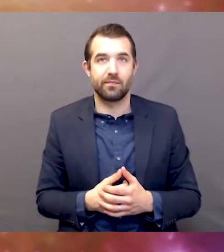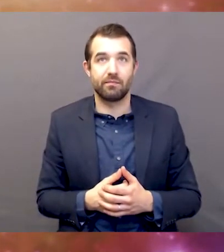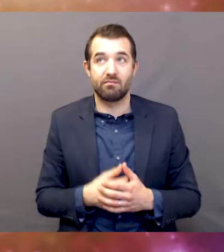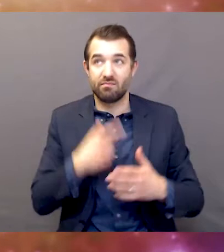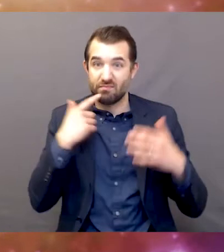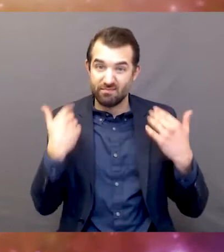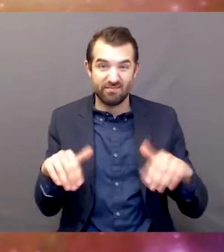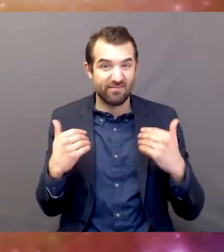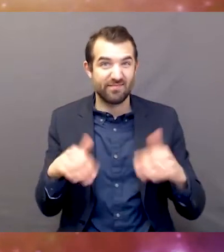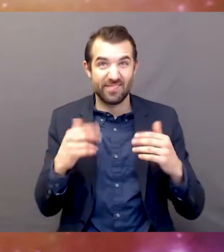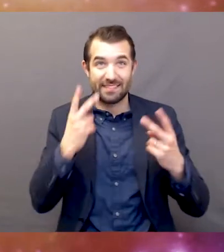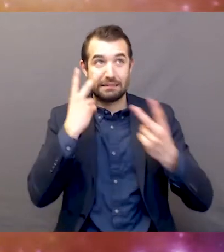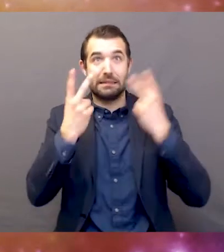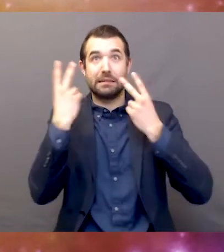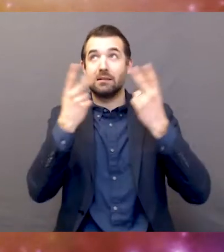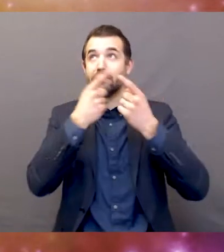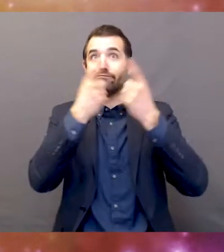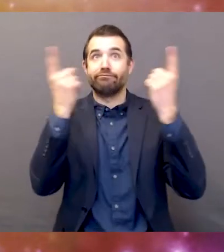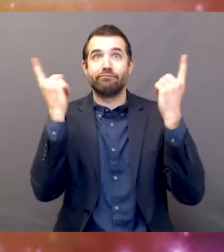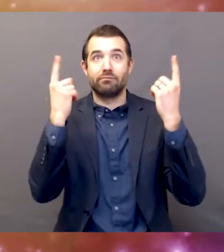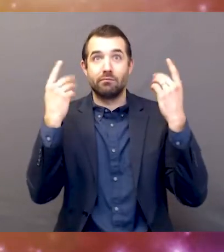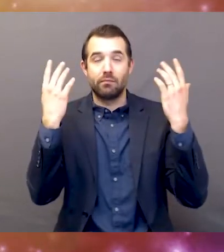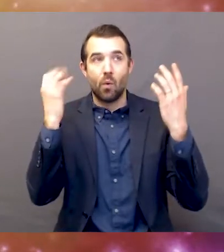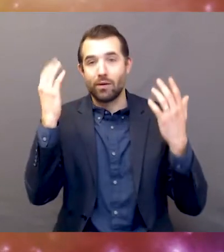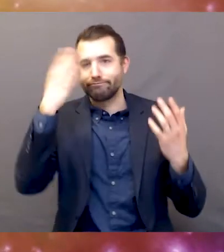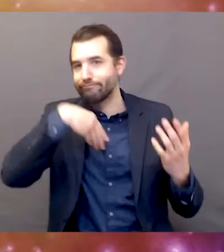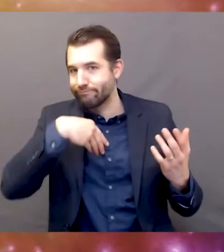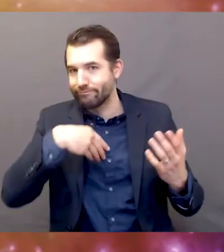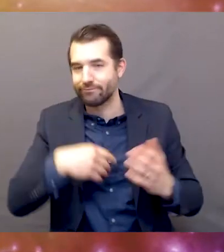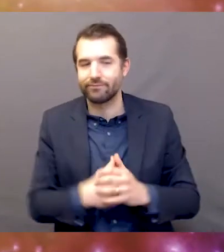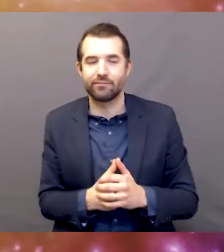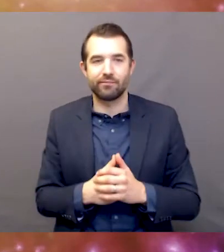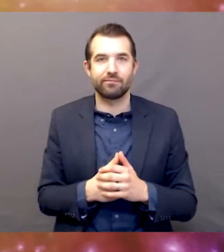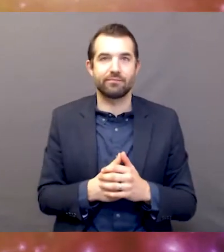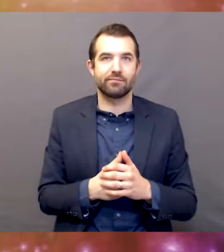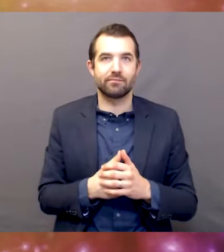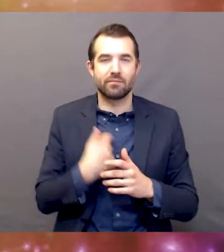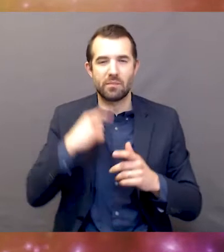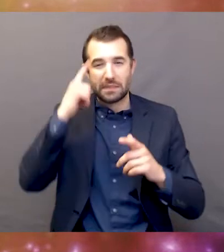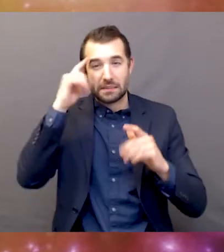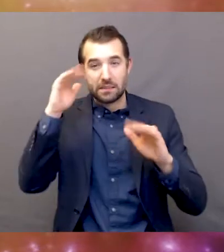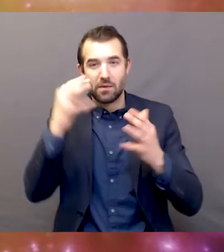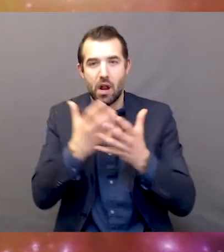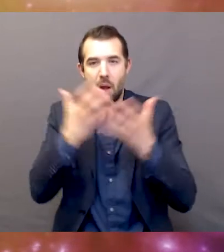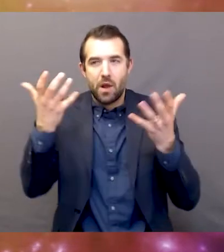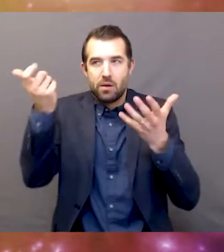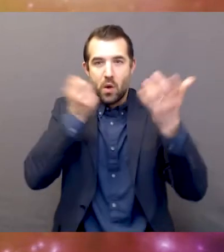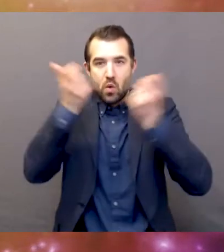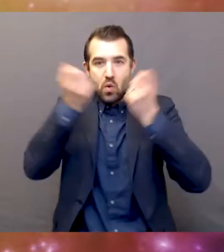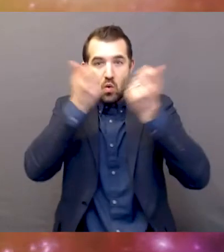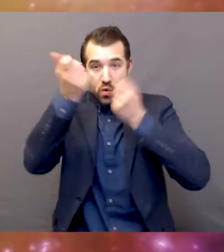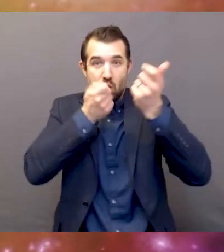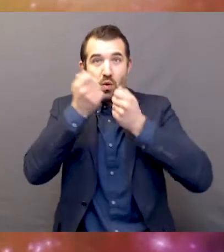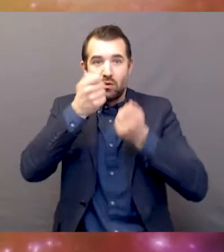per year is quite something to see or to miss. Clusters are old, so we should expect enormous amounts of matter to have been collected, or